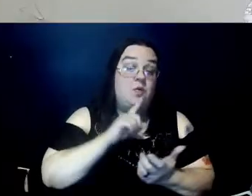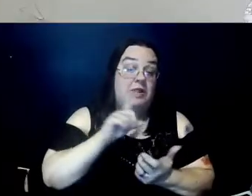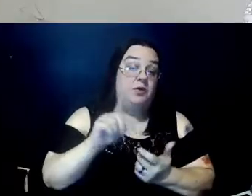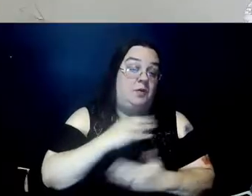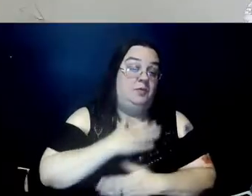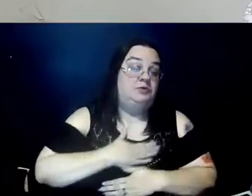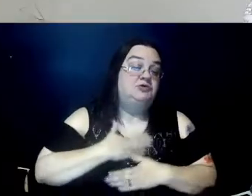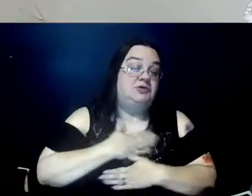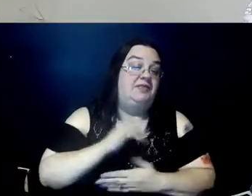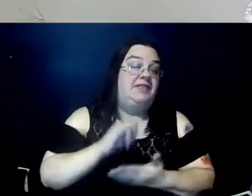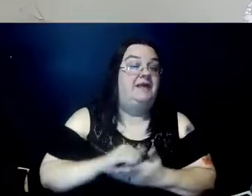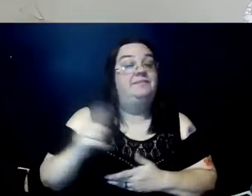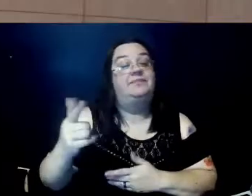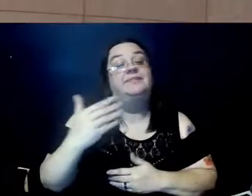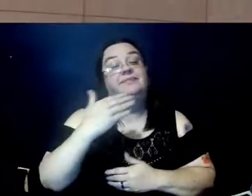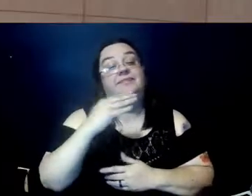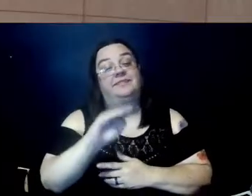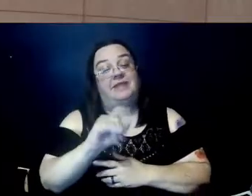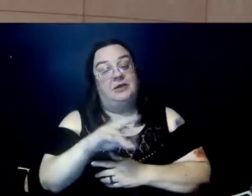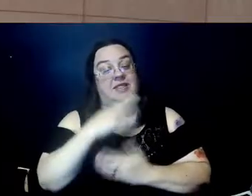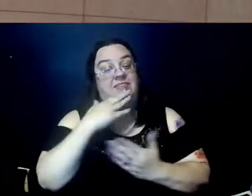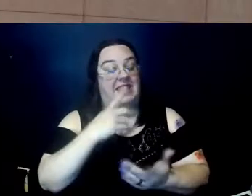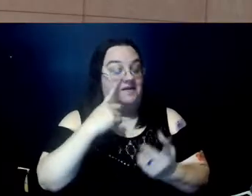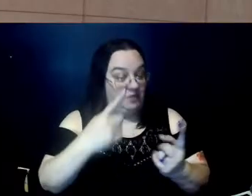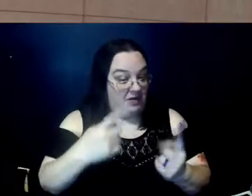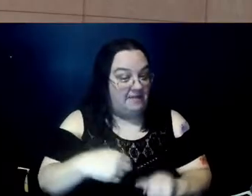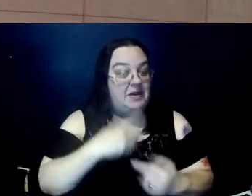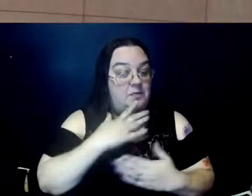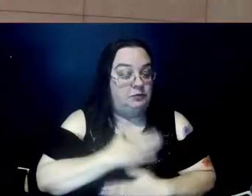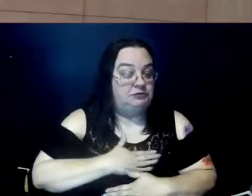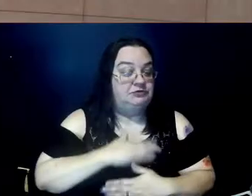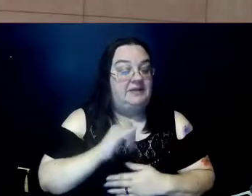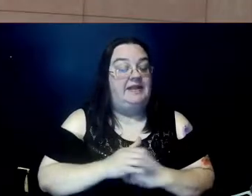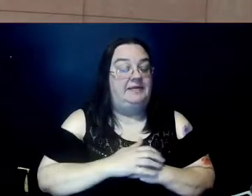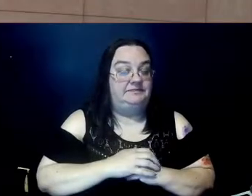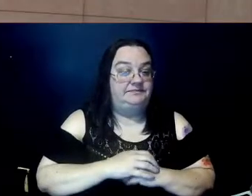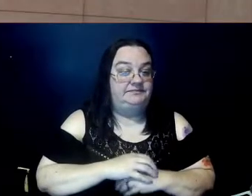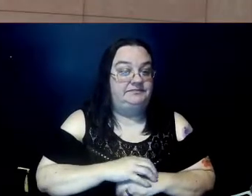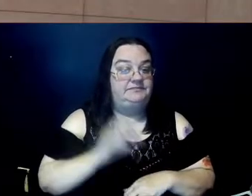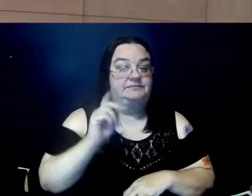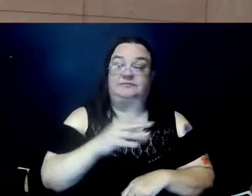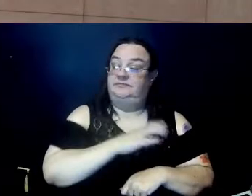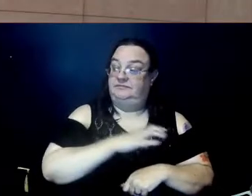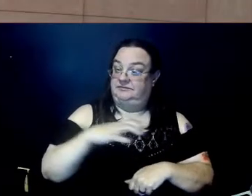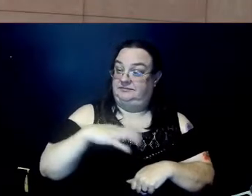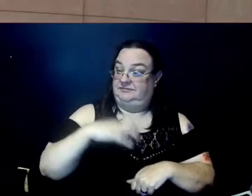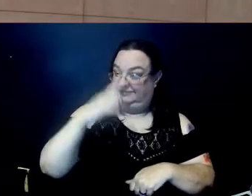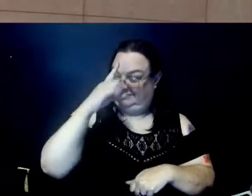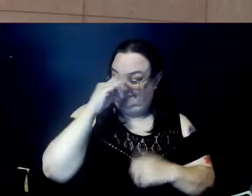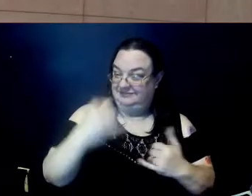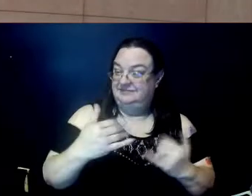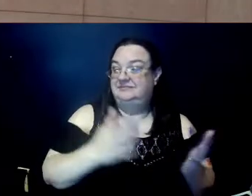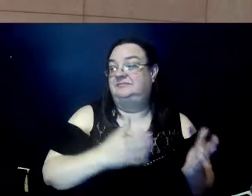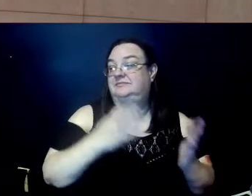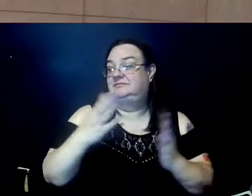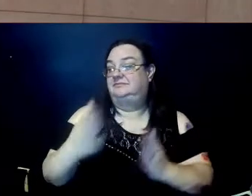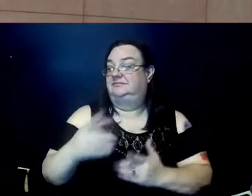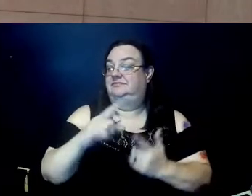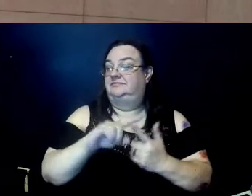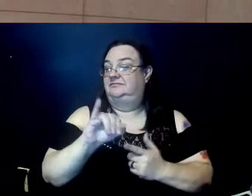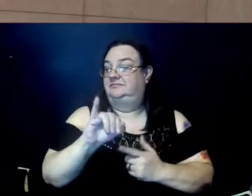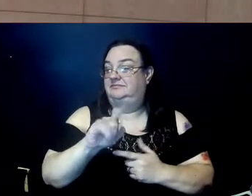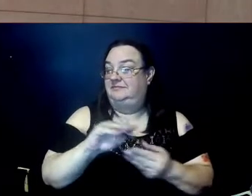it. Thank you for coming and for speaking. All right, council, I think that takes us on to